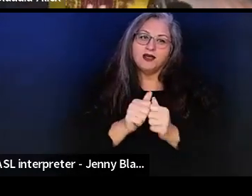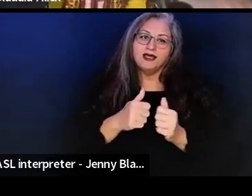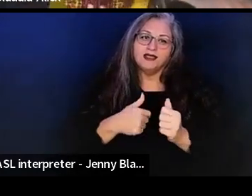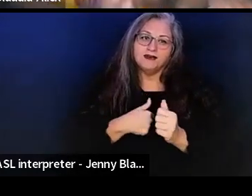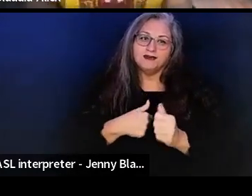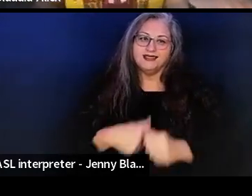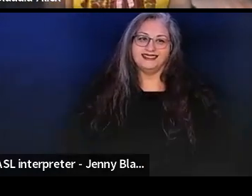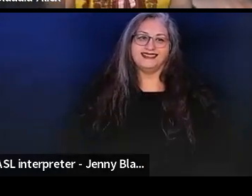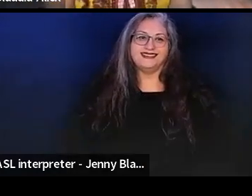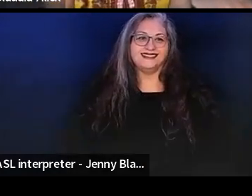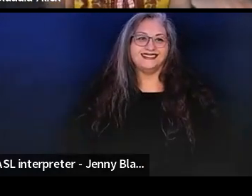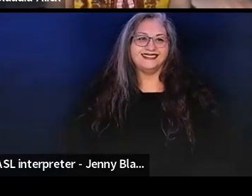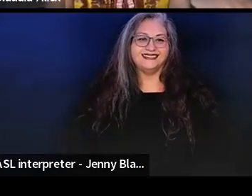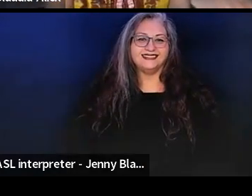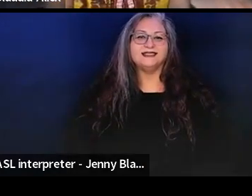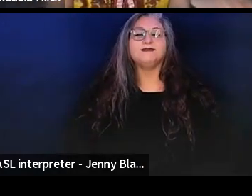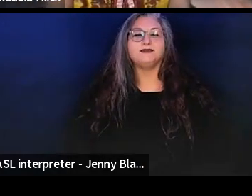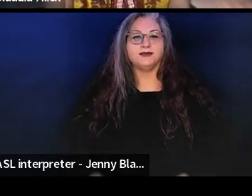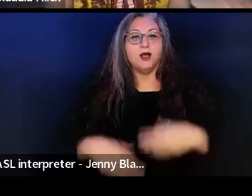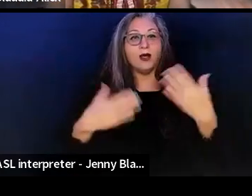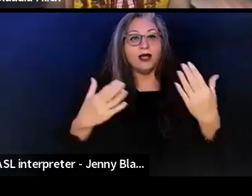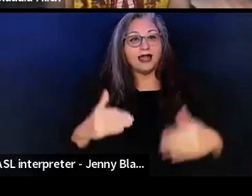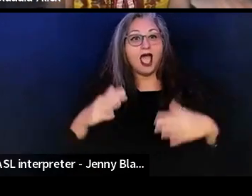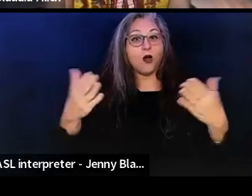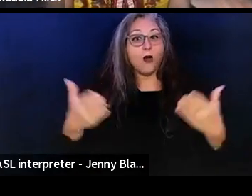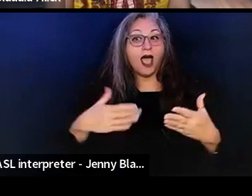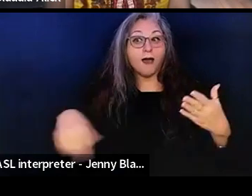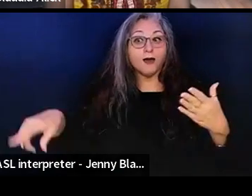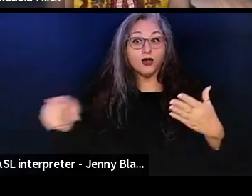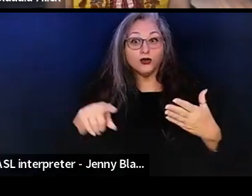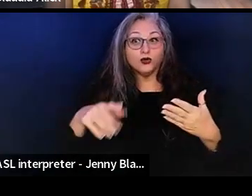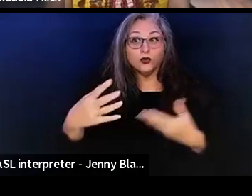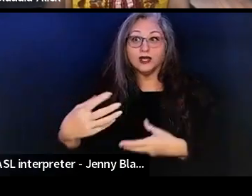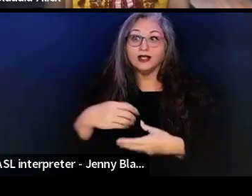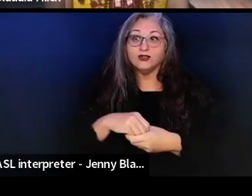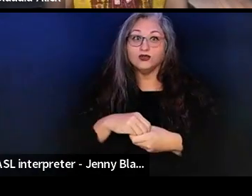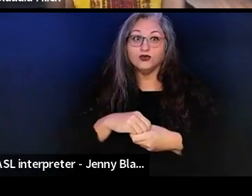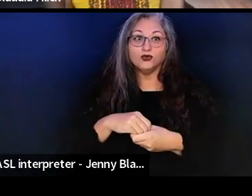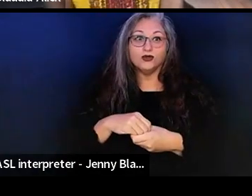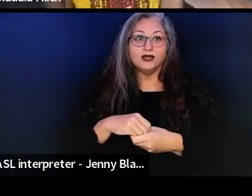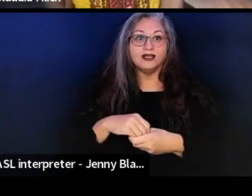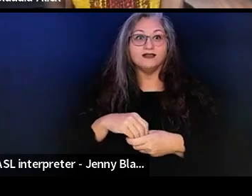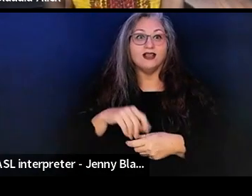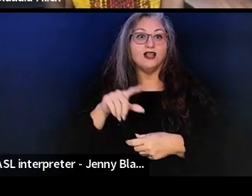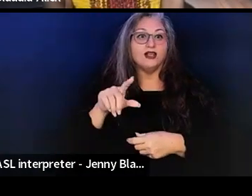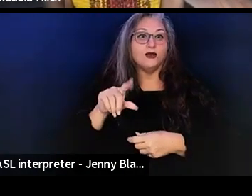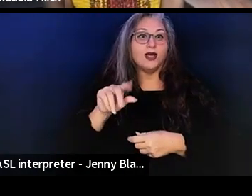this. With that, I welcome all of you to the 2023 Inclusive Theater Festival.